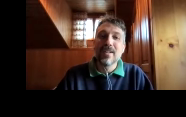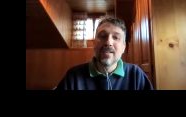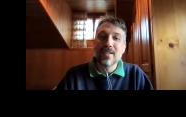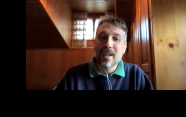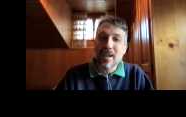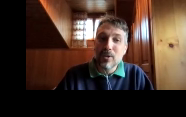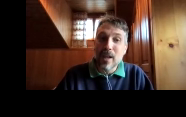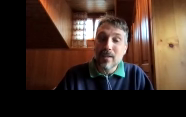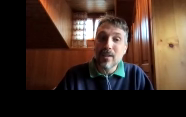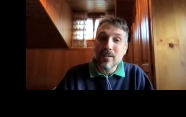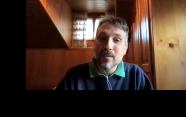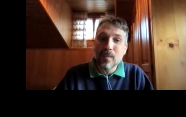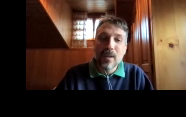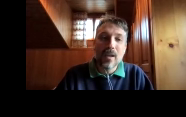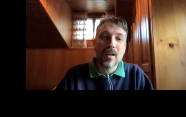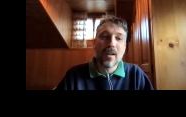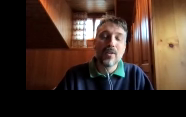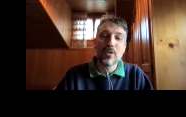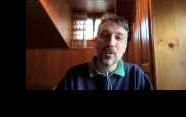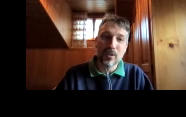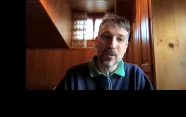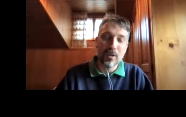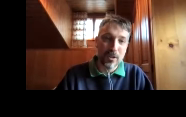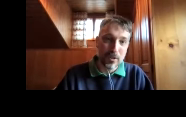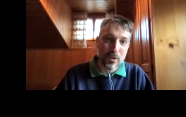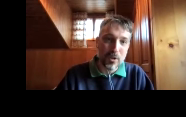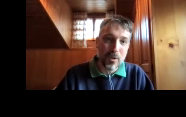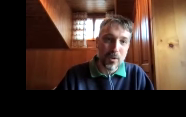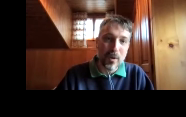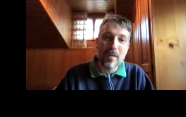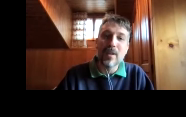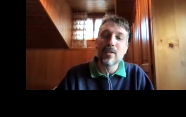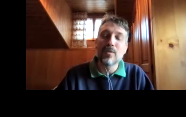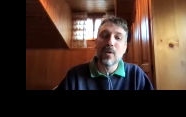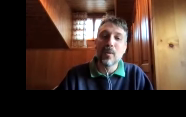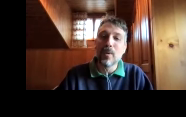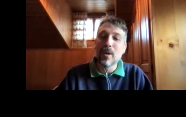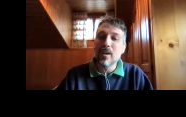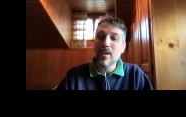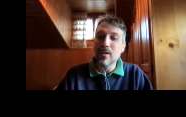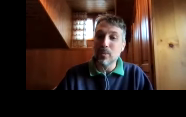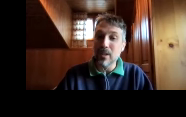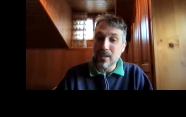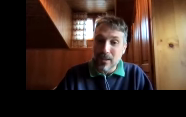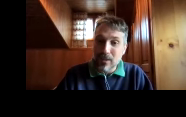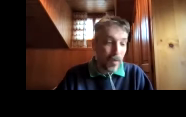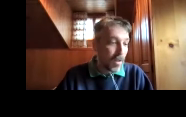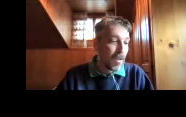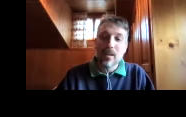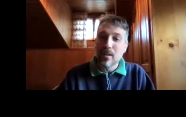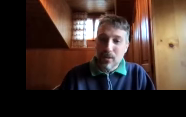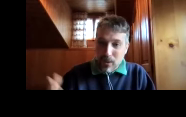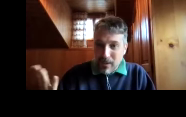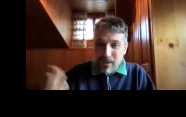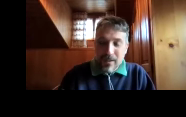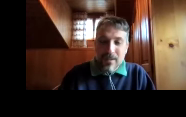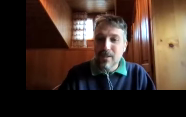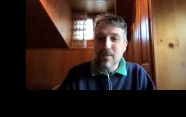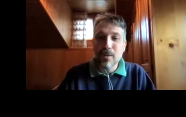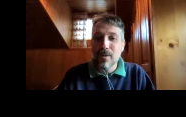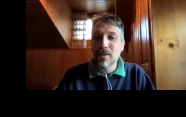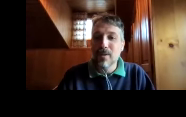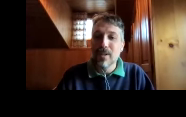architecture of the sign language lexicon, and she's going to show evidence from ERP studies.